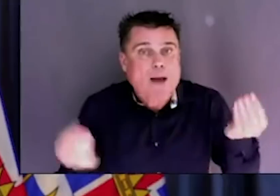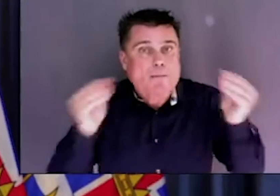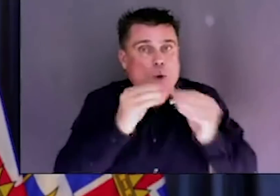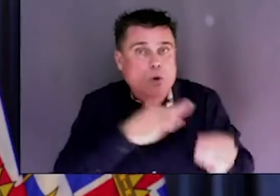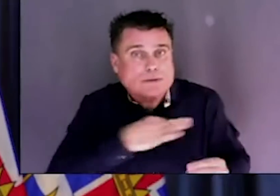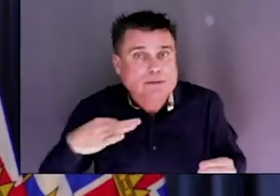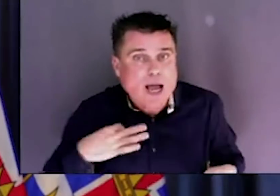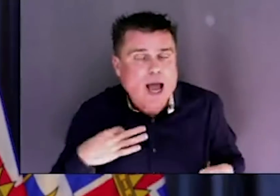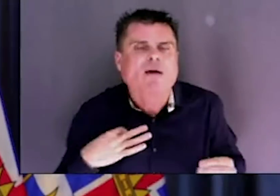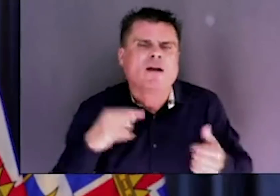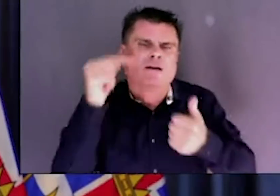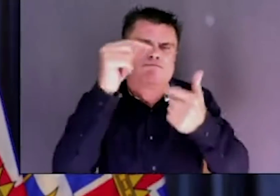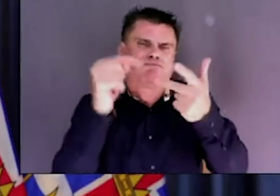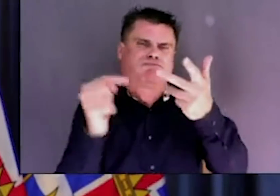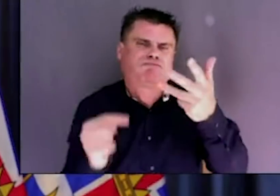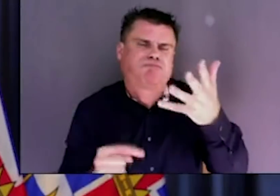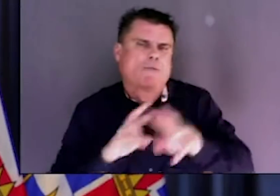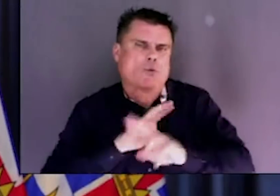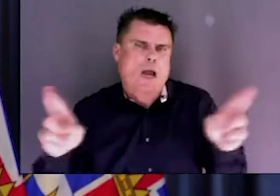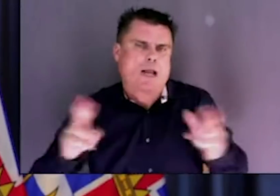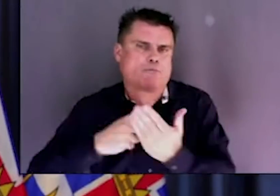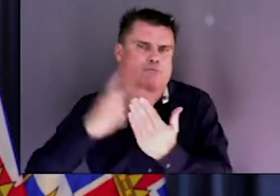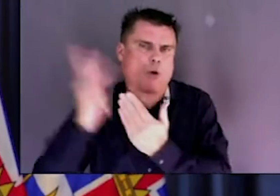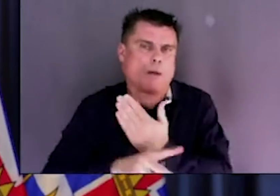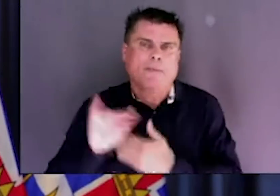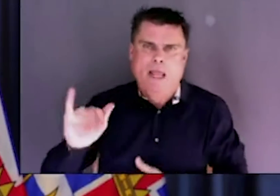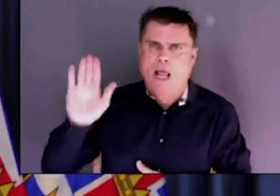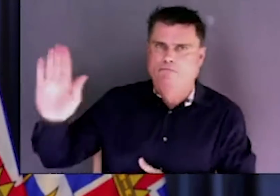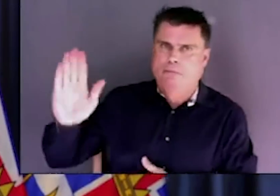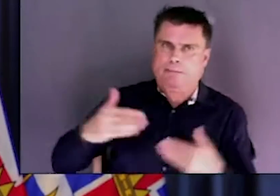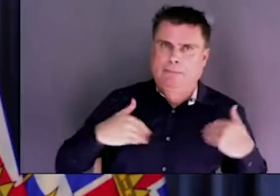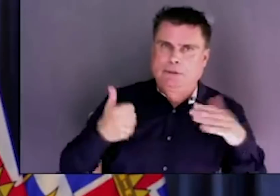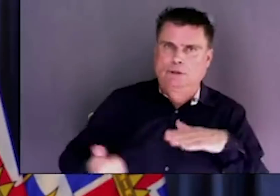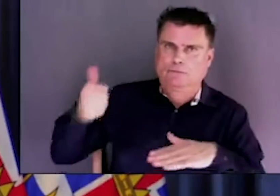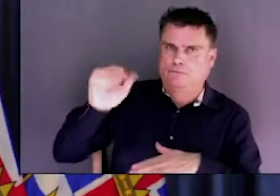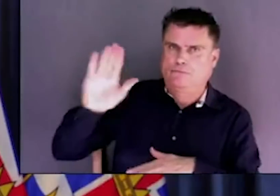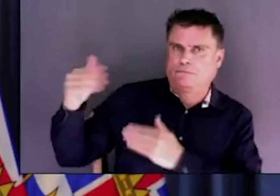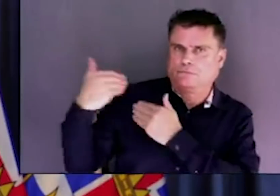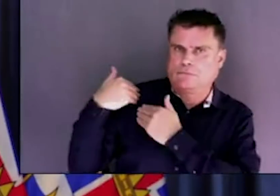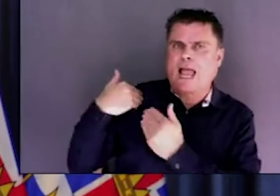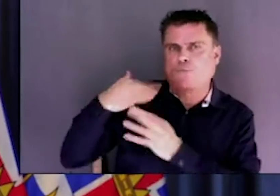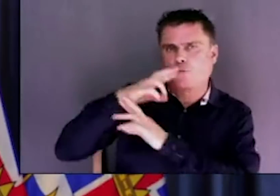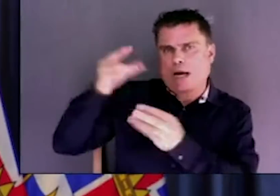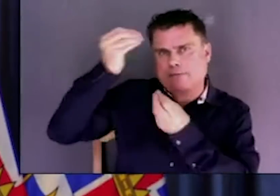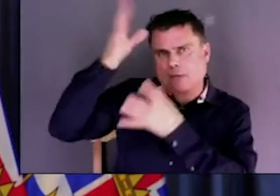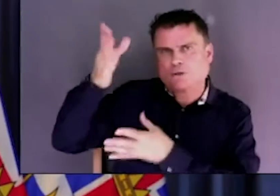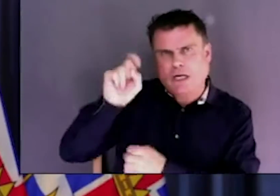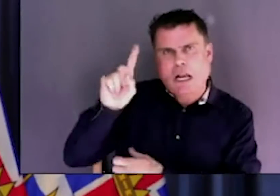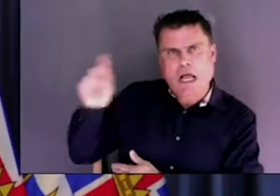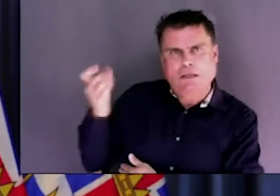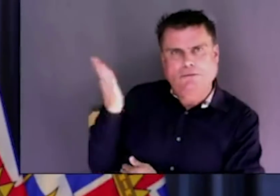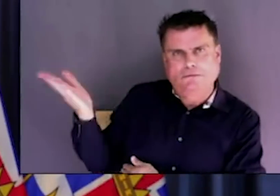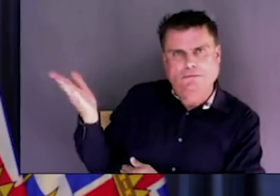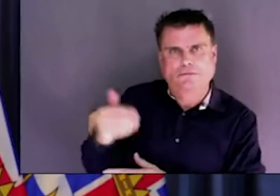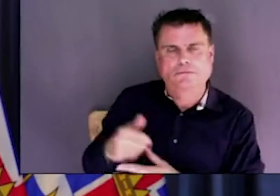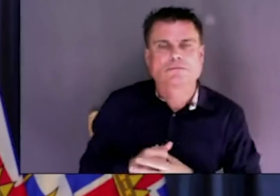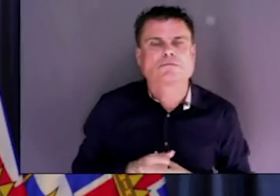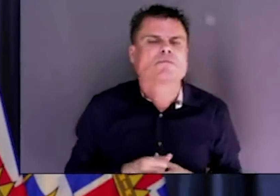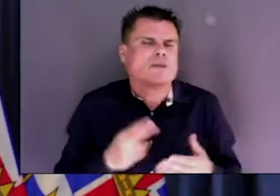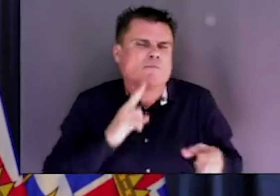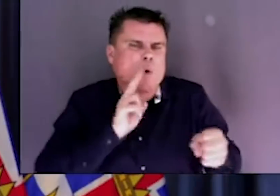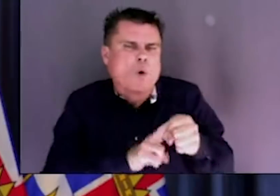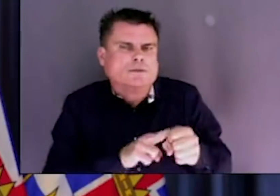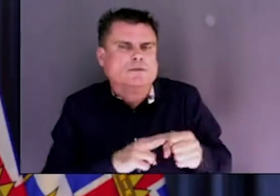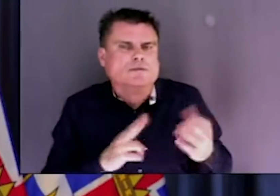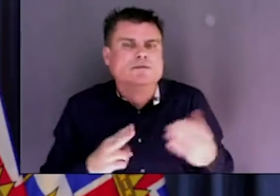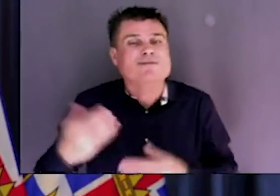marketplace. So Ravi would have all that information, but we're confident that the dollars are rolling out. There were some glitches, of course. Criteria are always